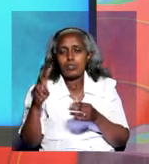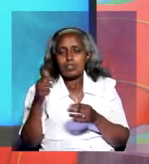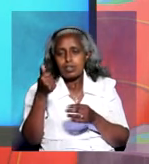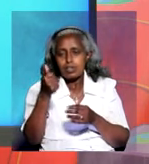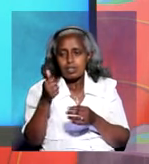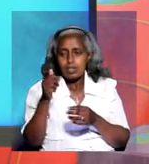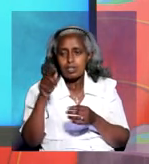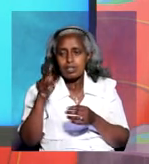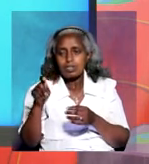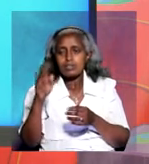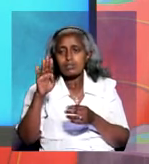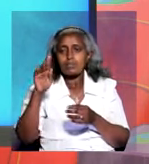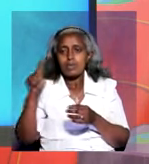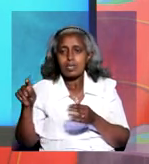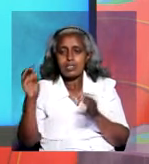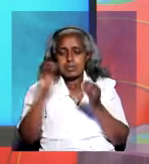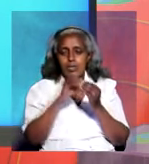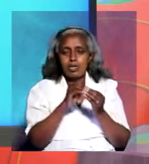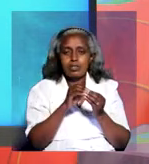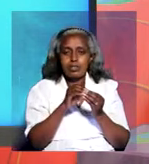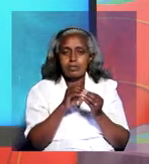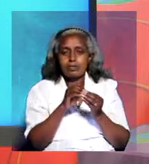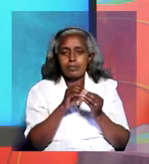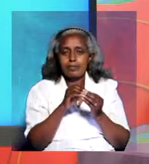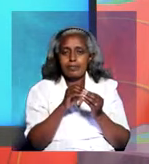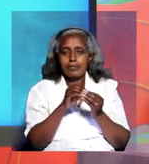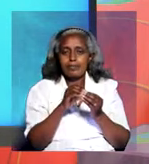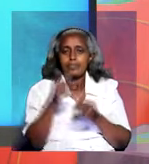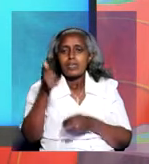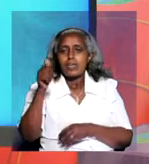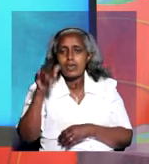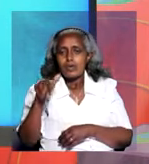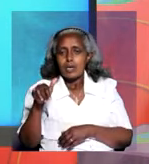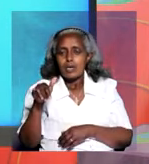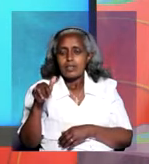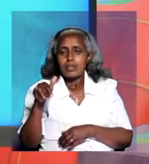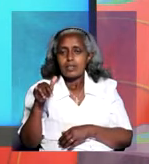bx plus ay